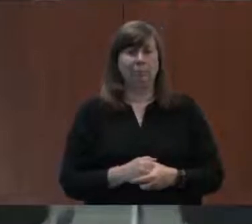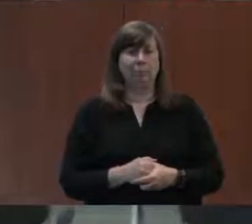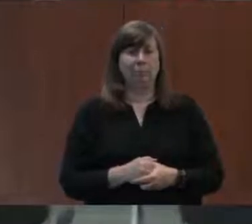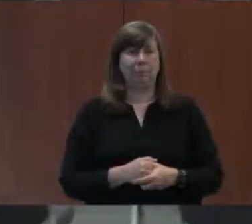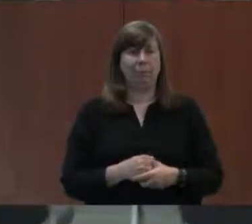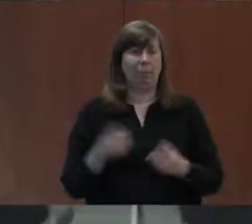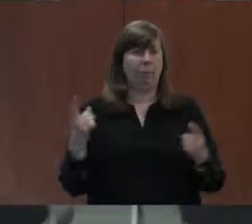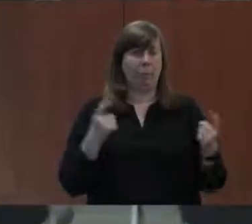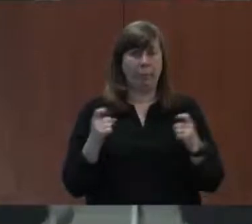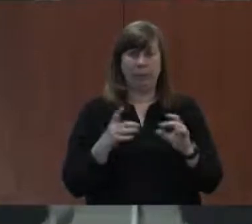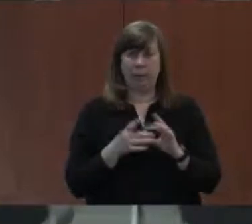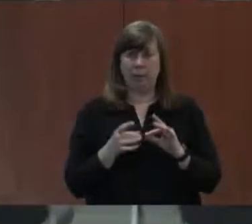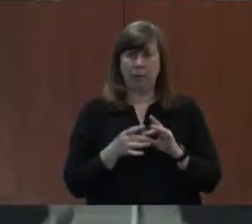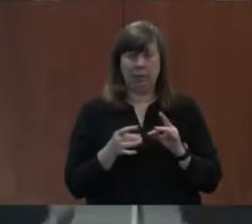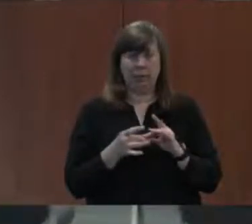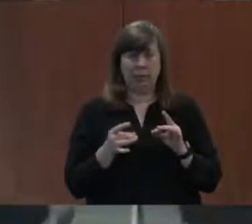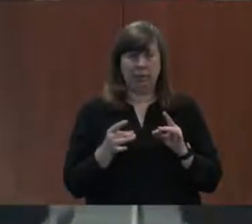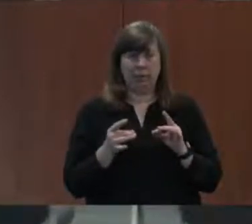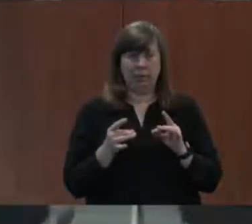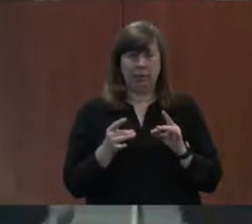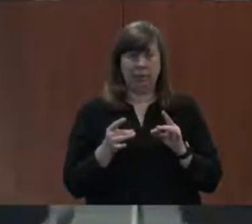Any questions or comments?